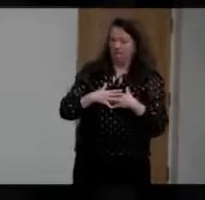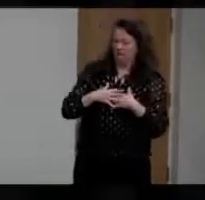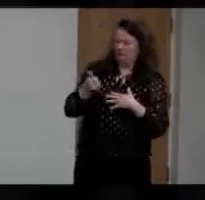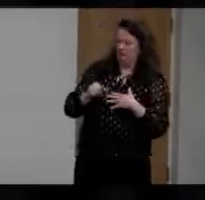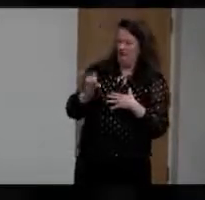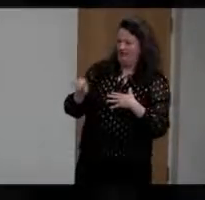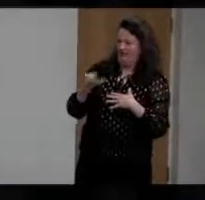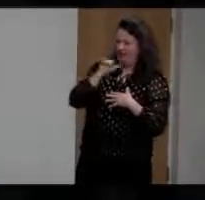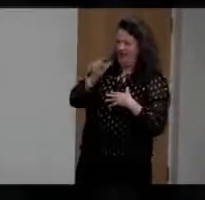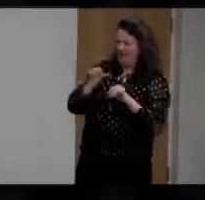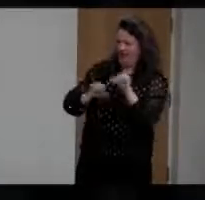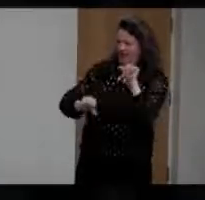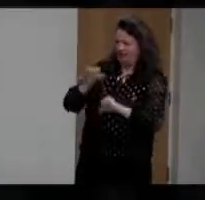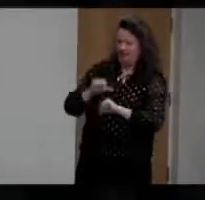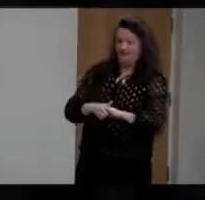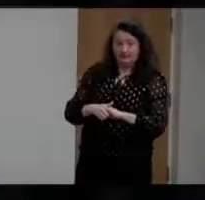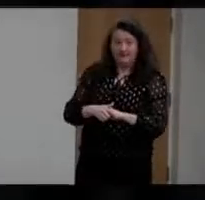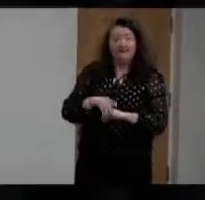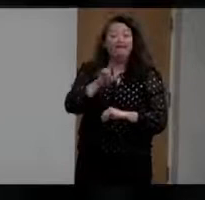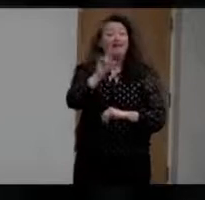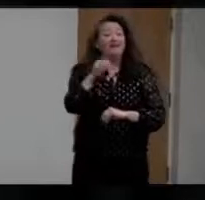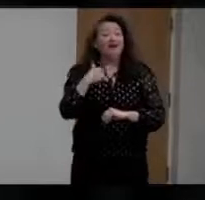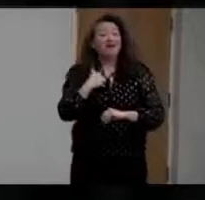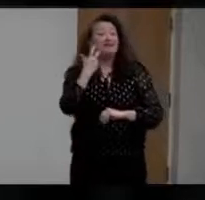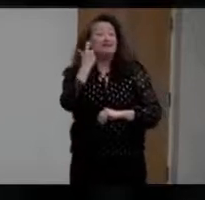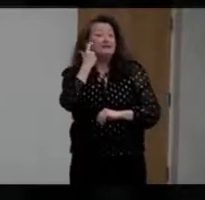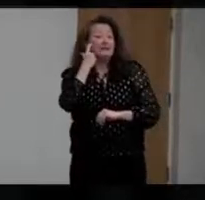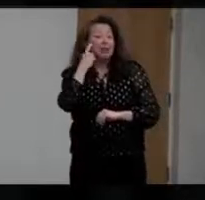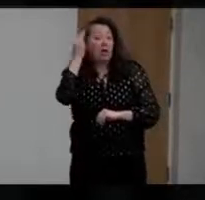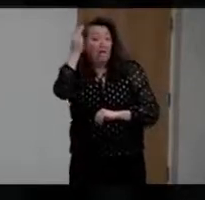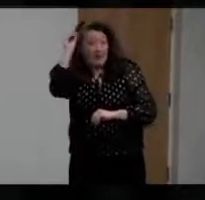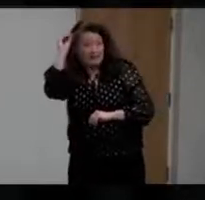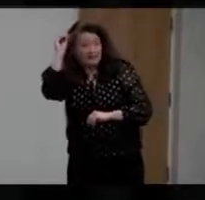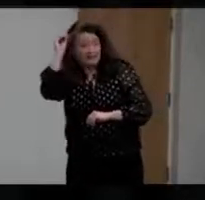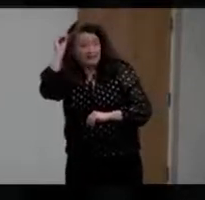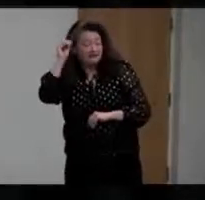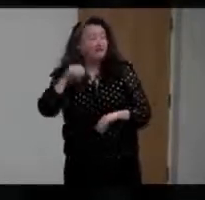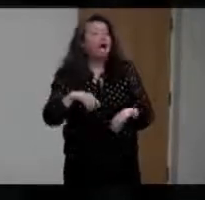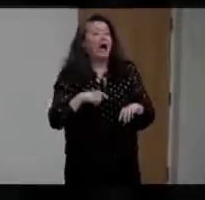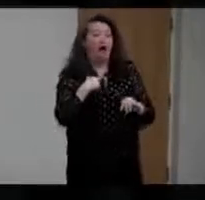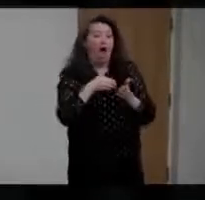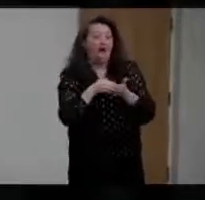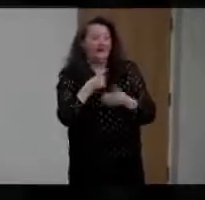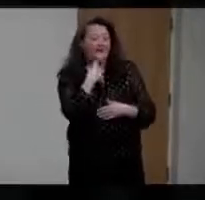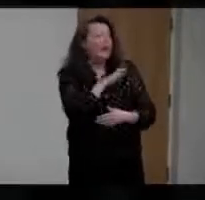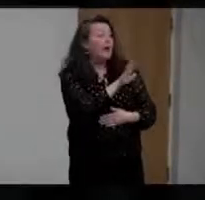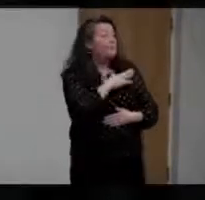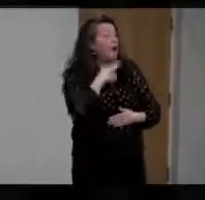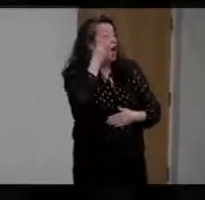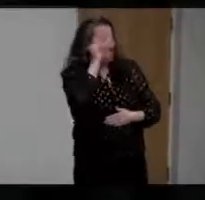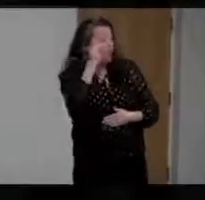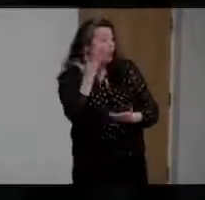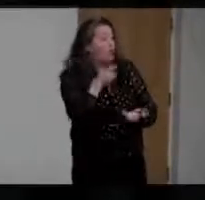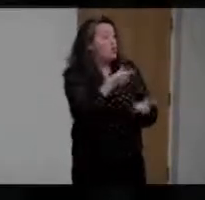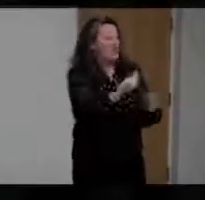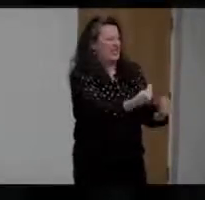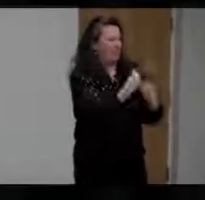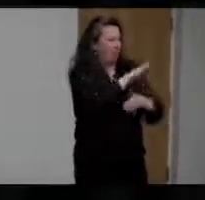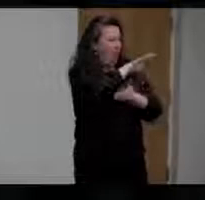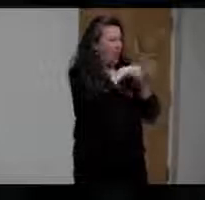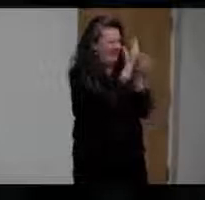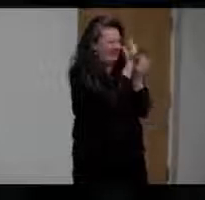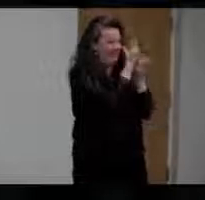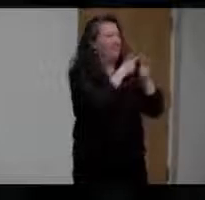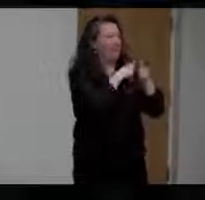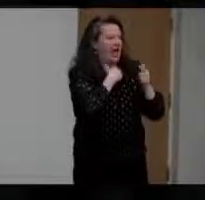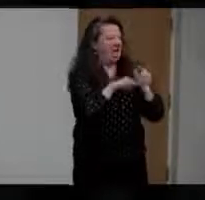a simple hypothesis, which is if we muck about in the data, we will come up with something interesting. That's our hypothesis, right? And that doesn't fly, they don't get